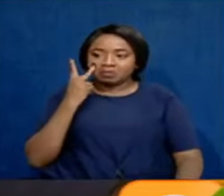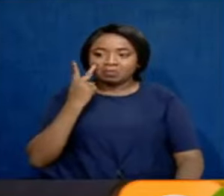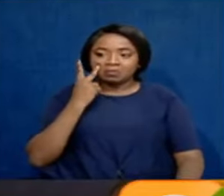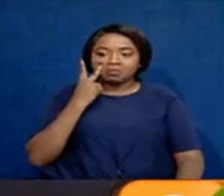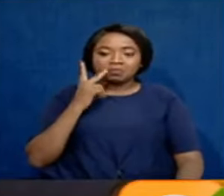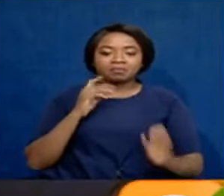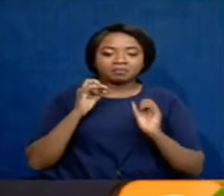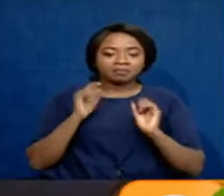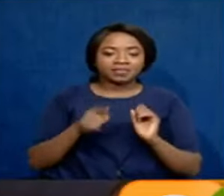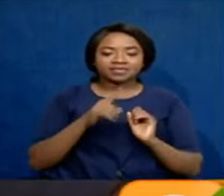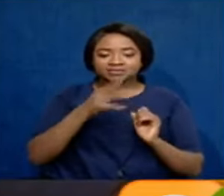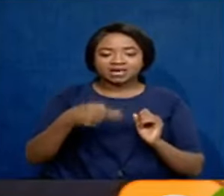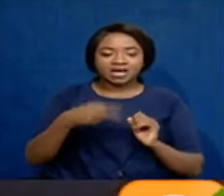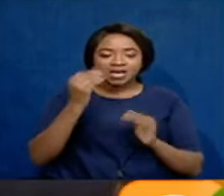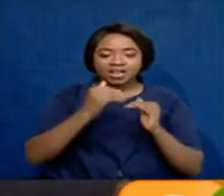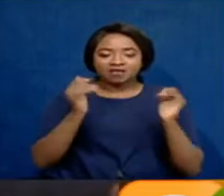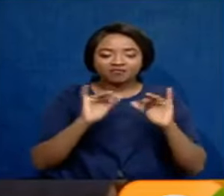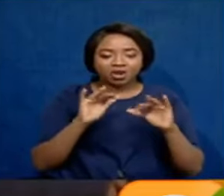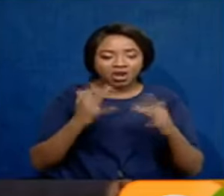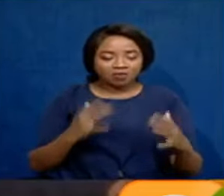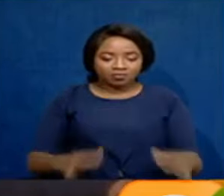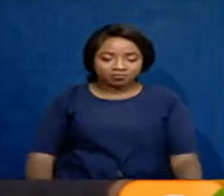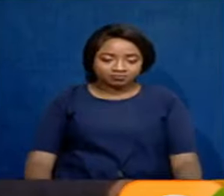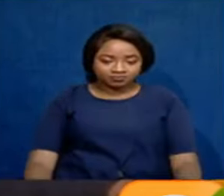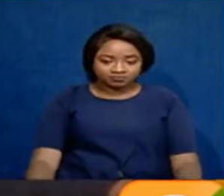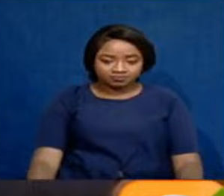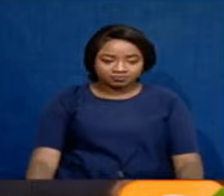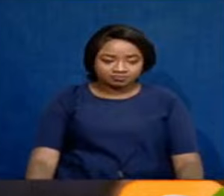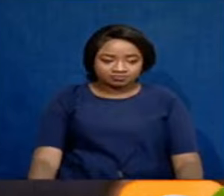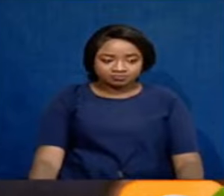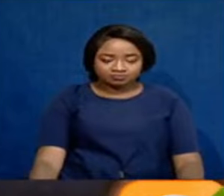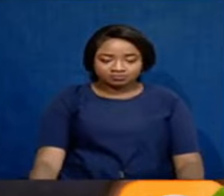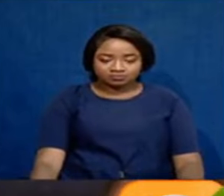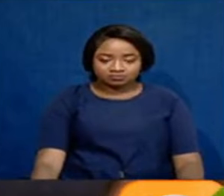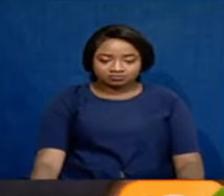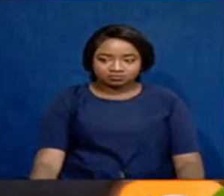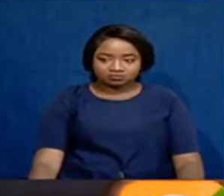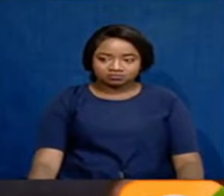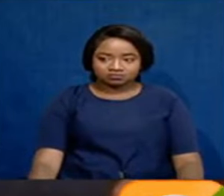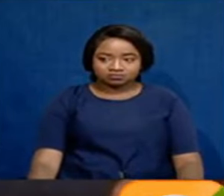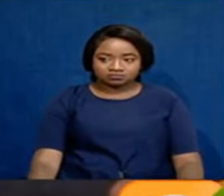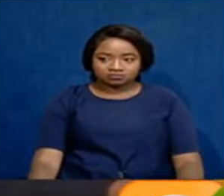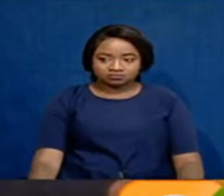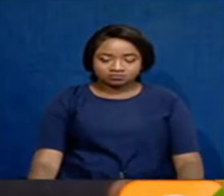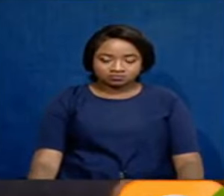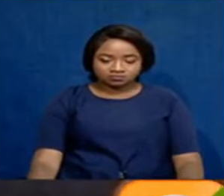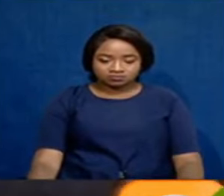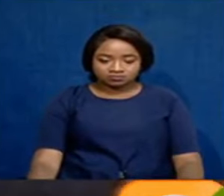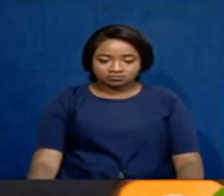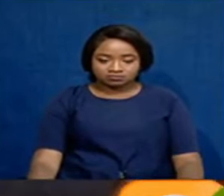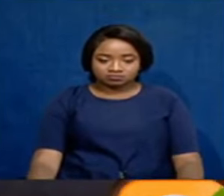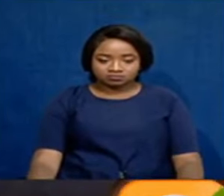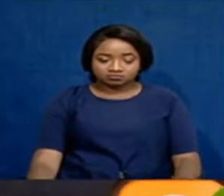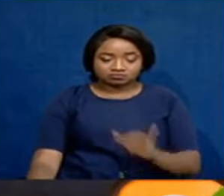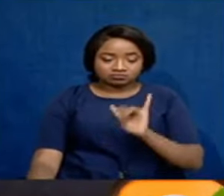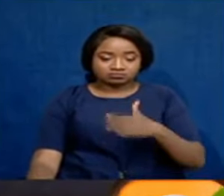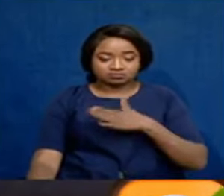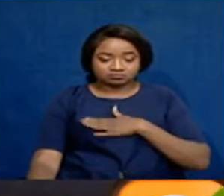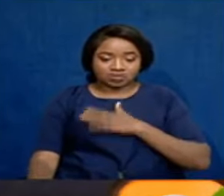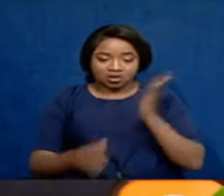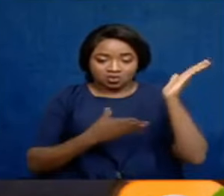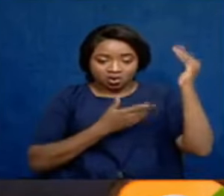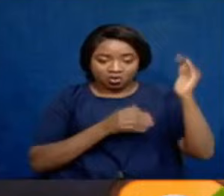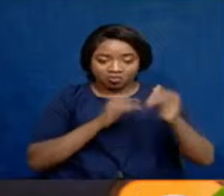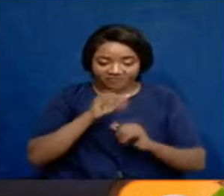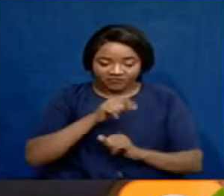which now you need a laboratory technologies. And that's what we had actually hoped that from the blueprint of SHA,